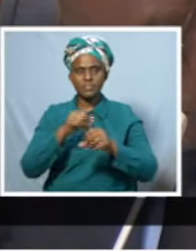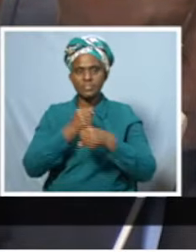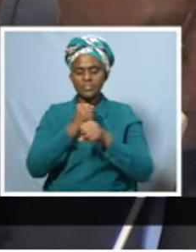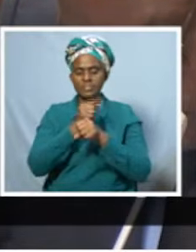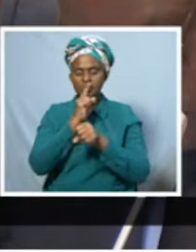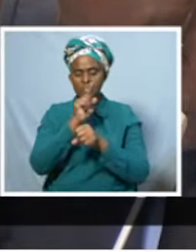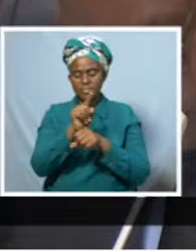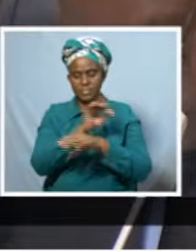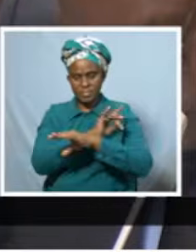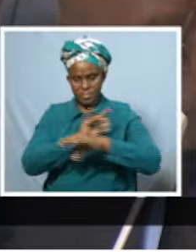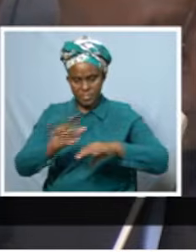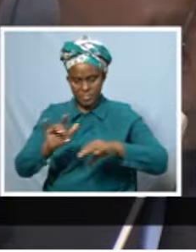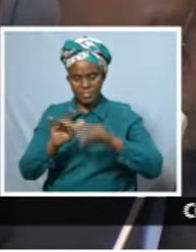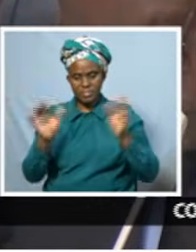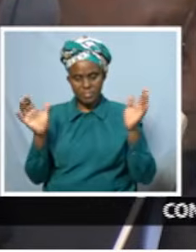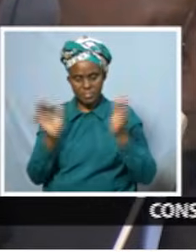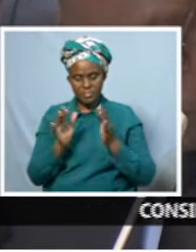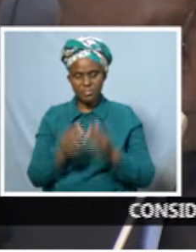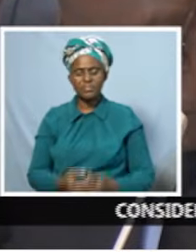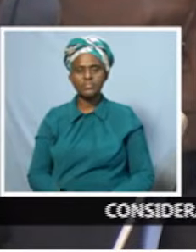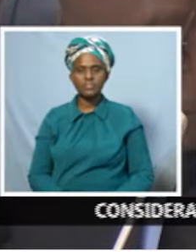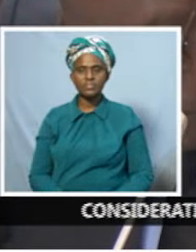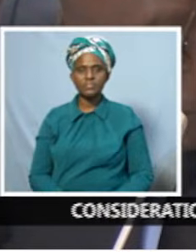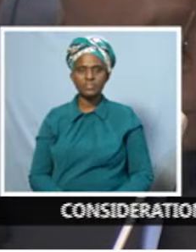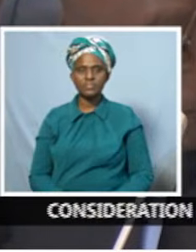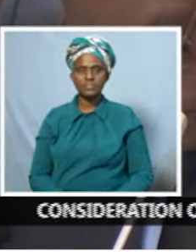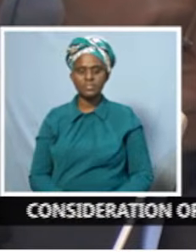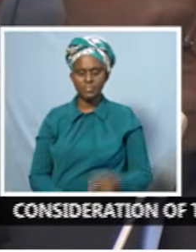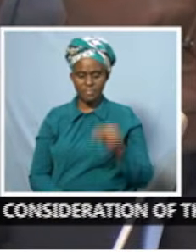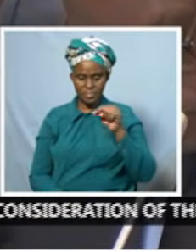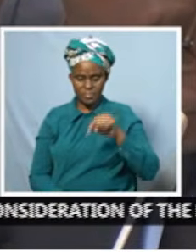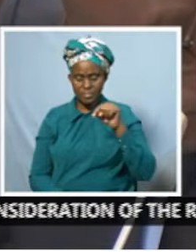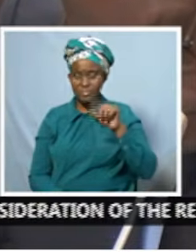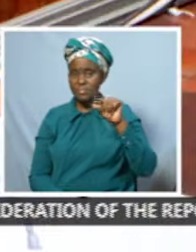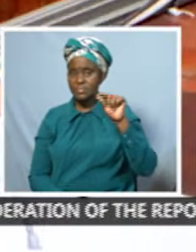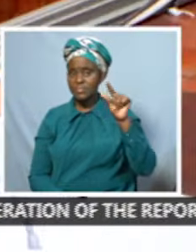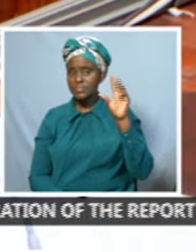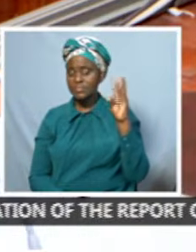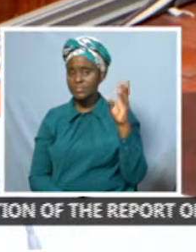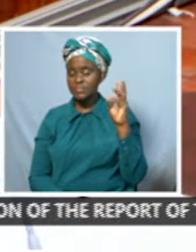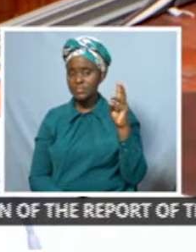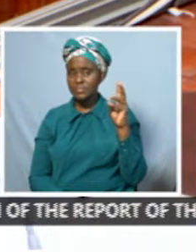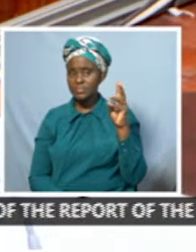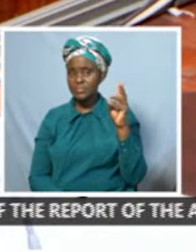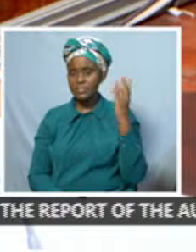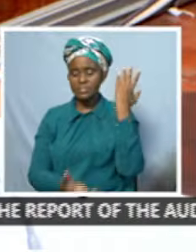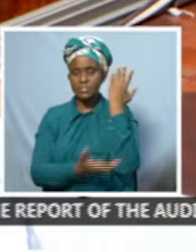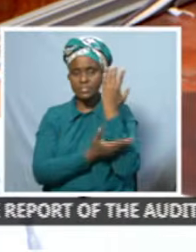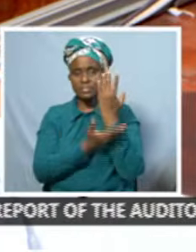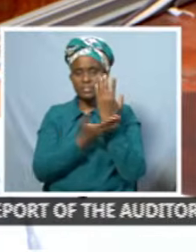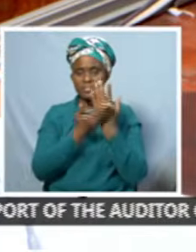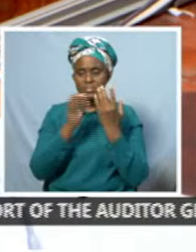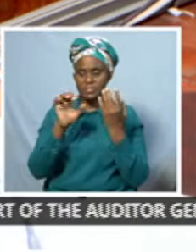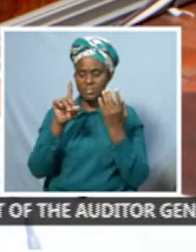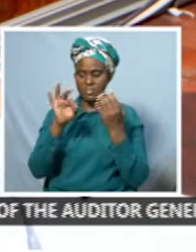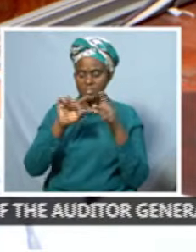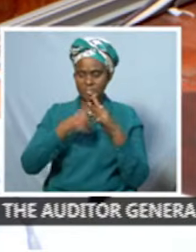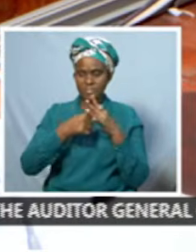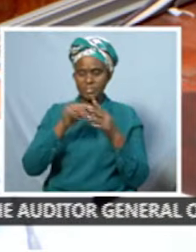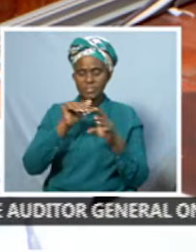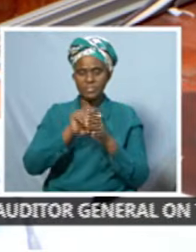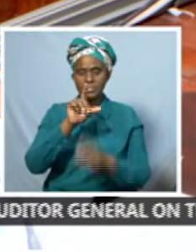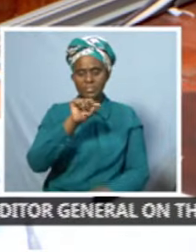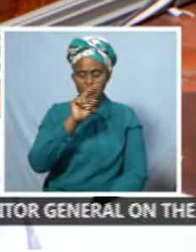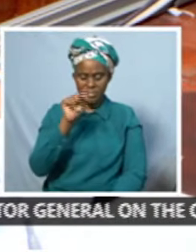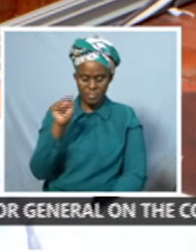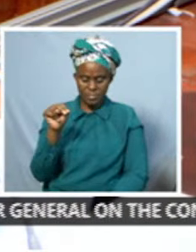that this gap is bridged. This is 2026. The enhanced CDF started in